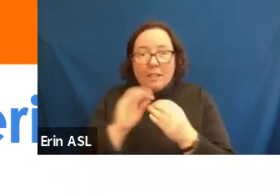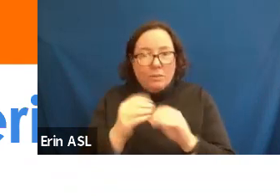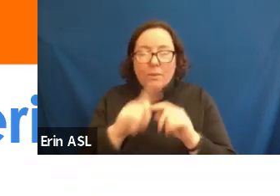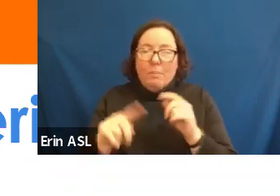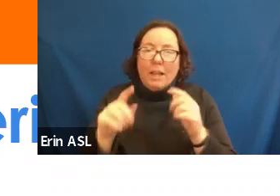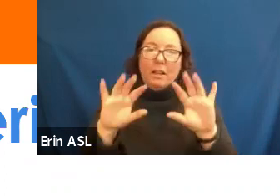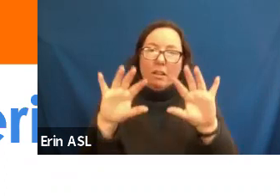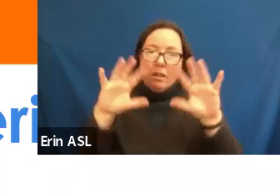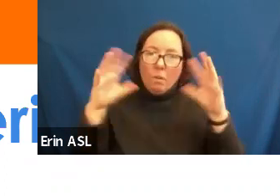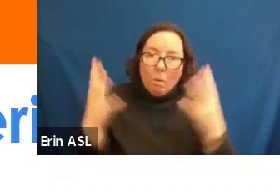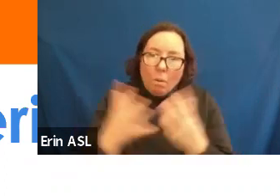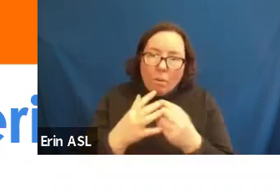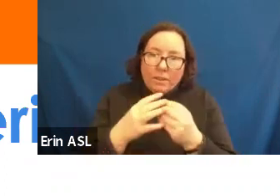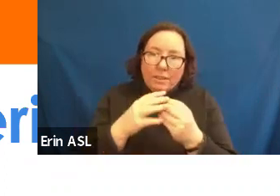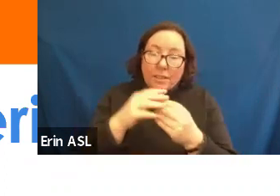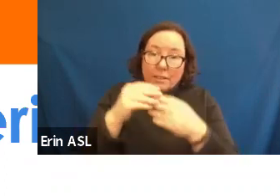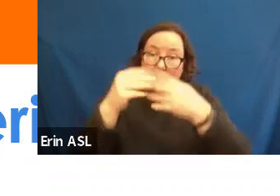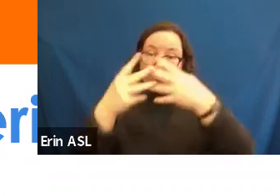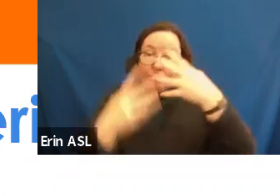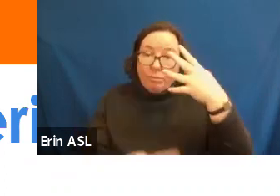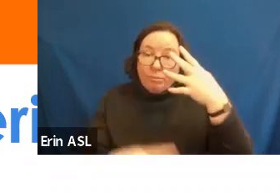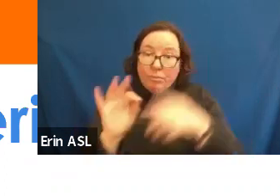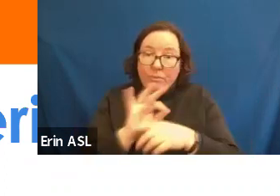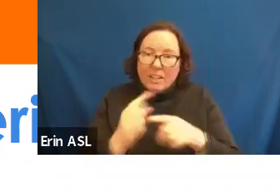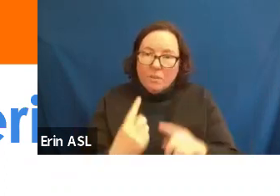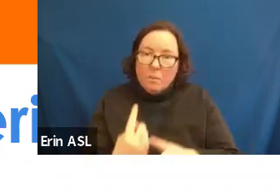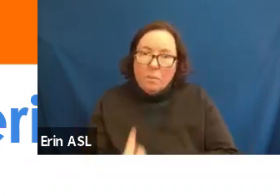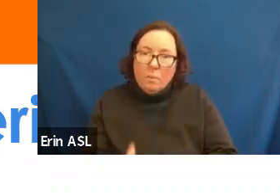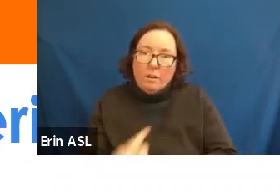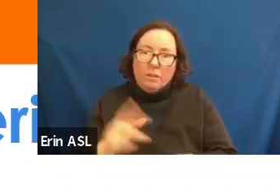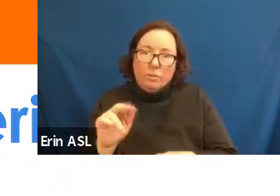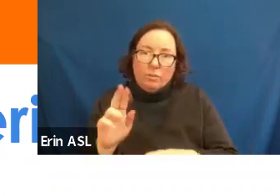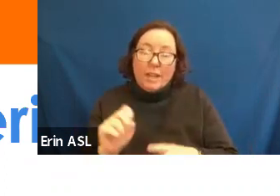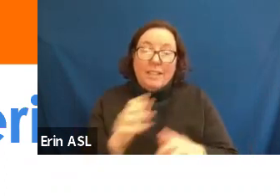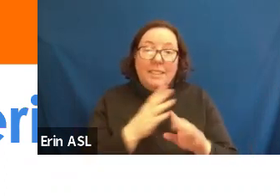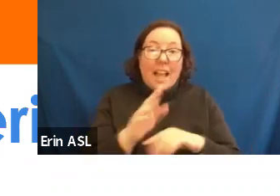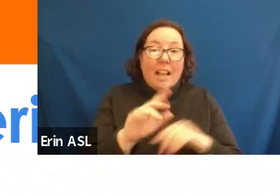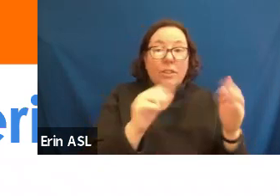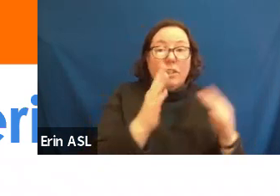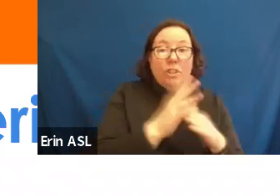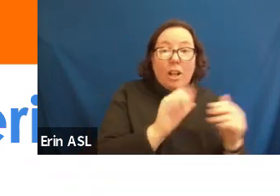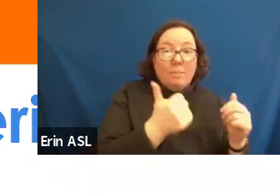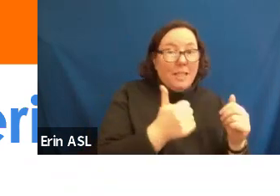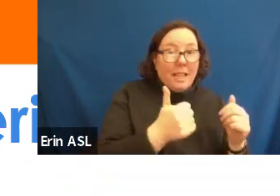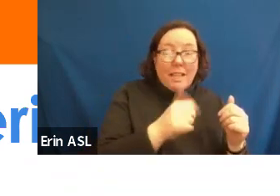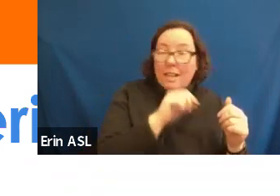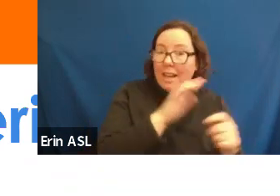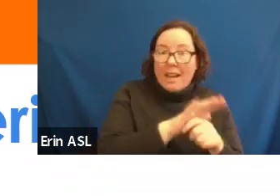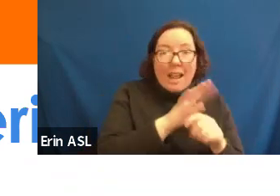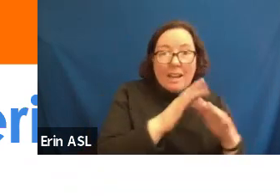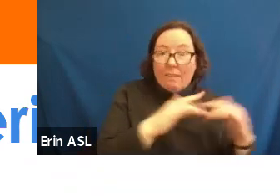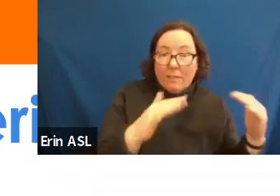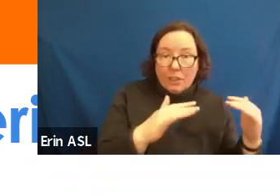10% plan alone, and only after determining that the top 10% plan alone would not improve